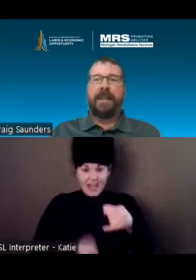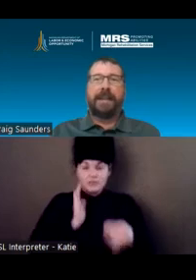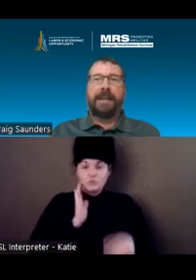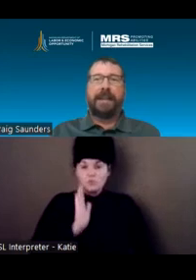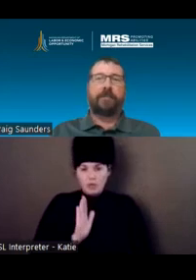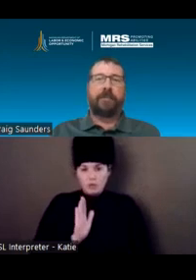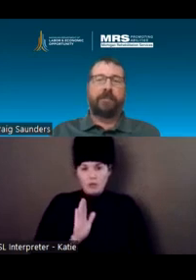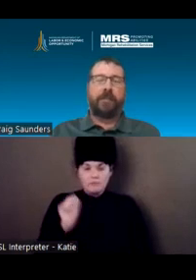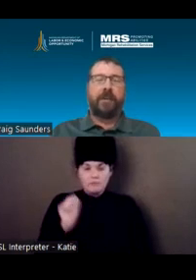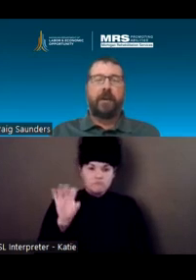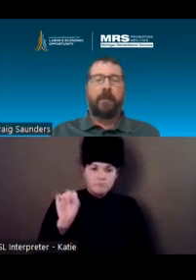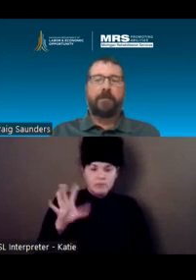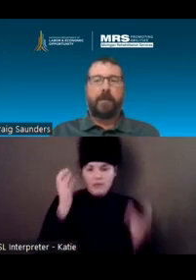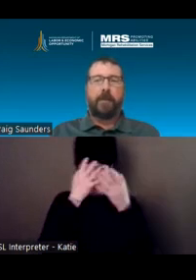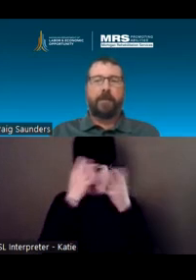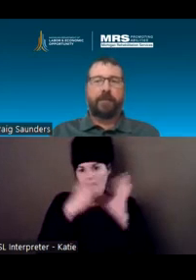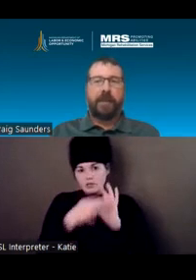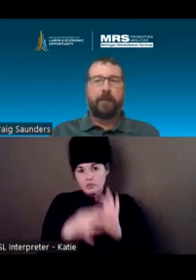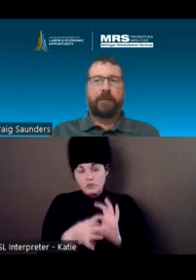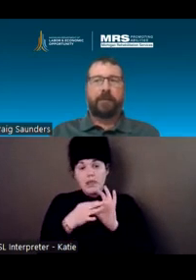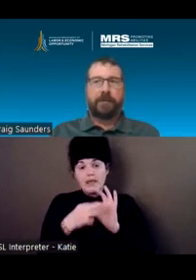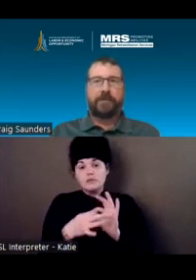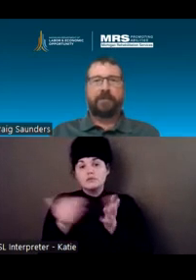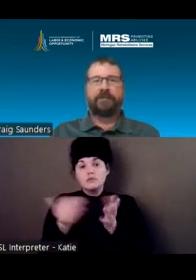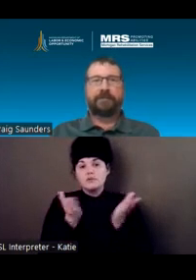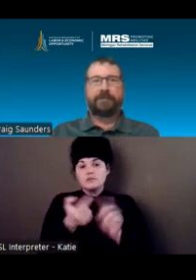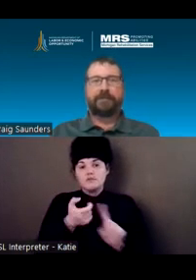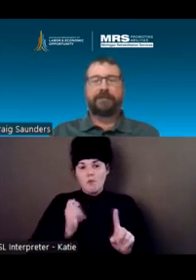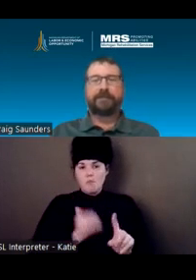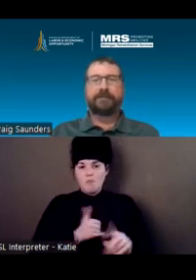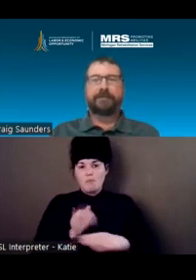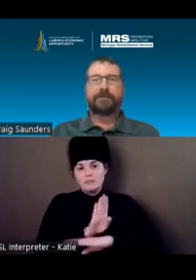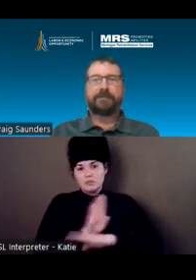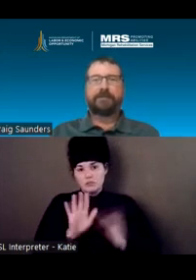about related services available from our Business Network Division.